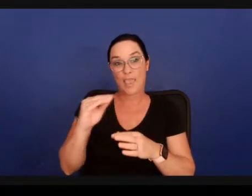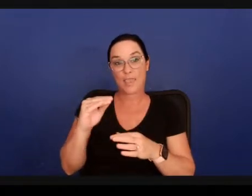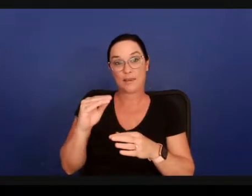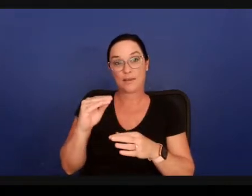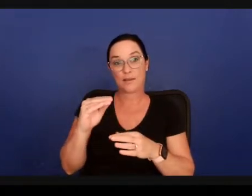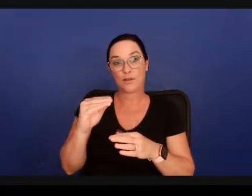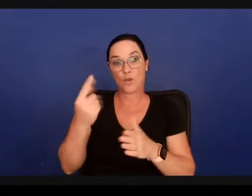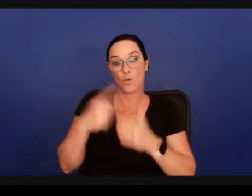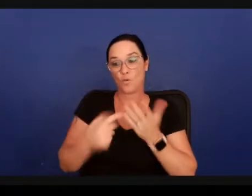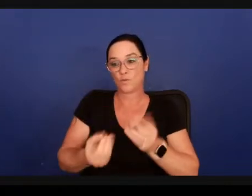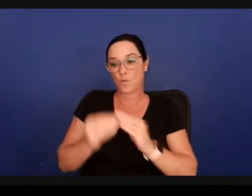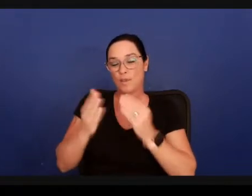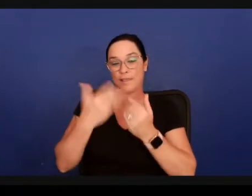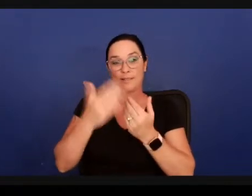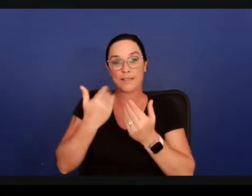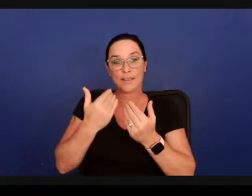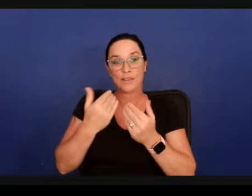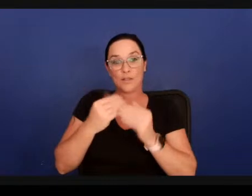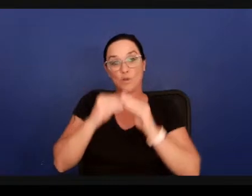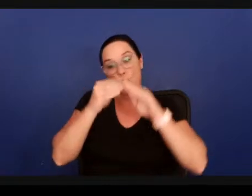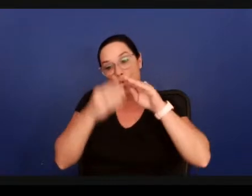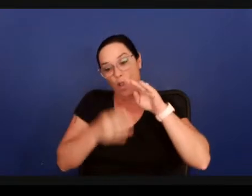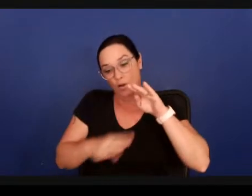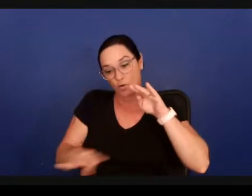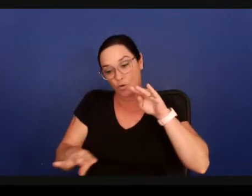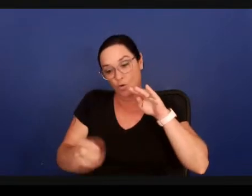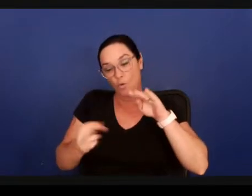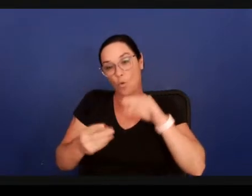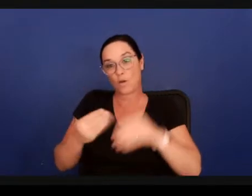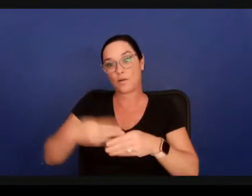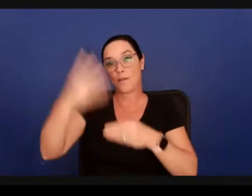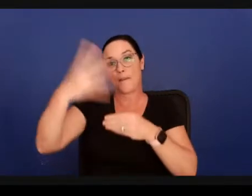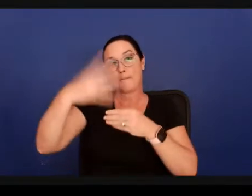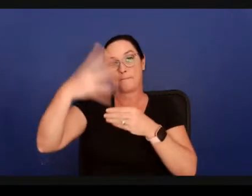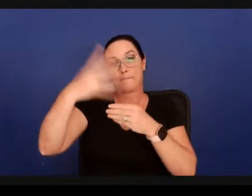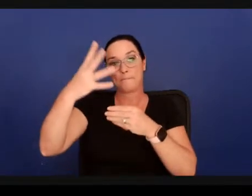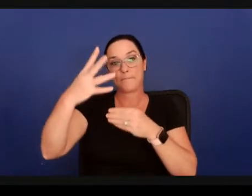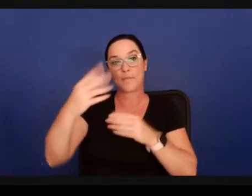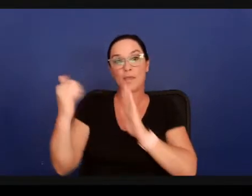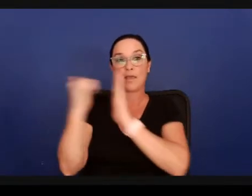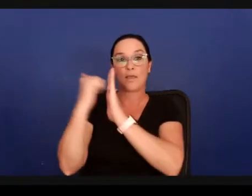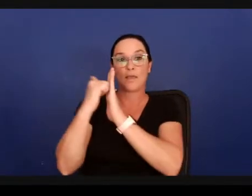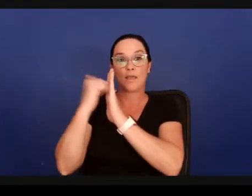easier? Is it easier to just go underground or try and go vertical? So